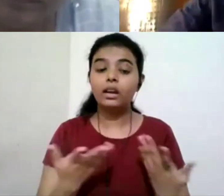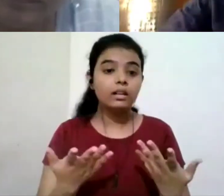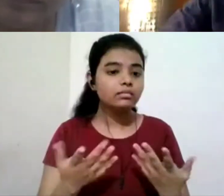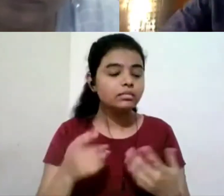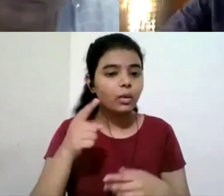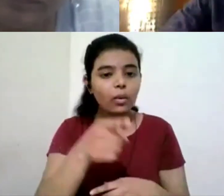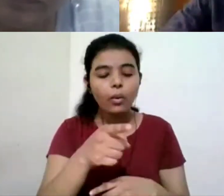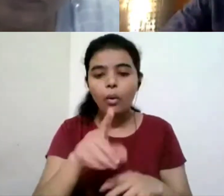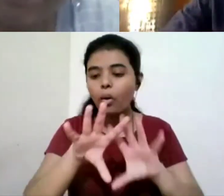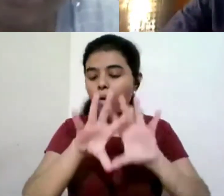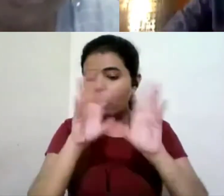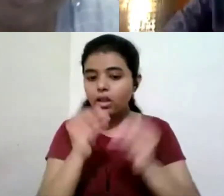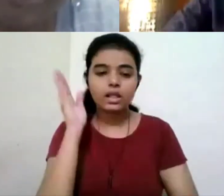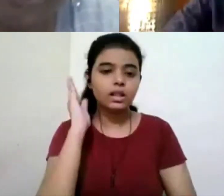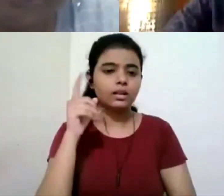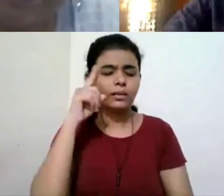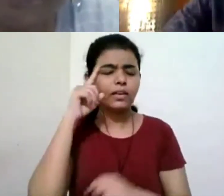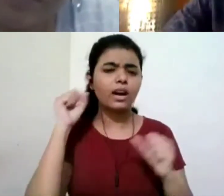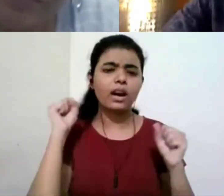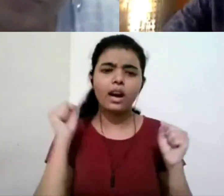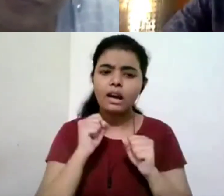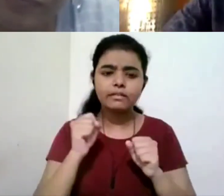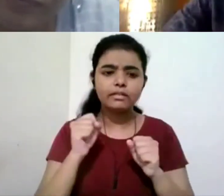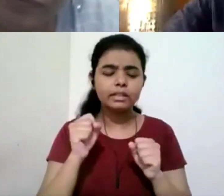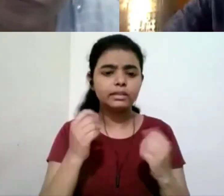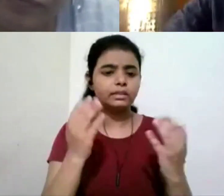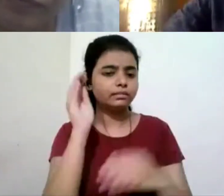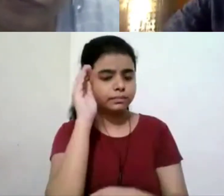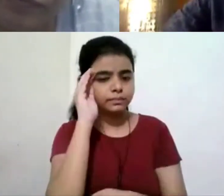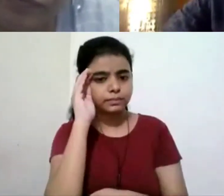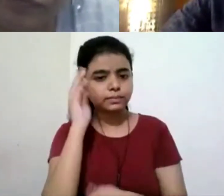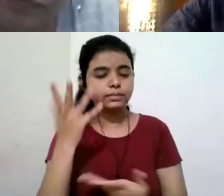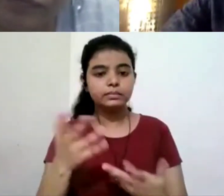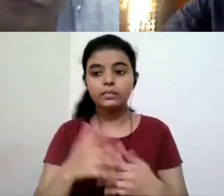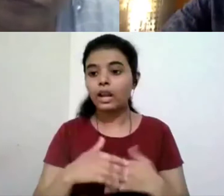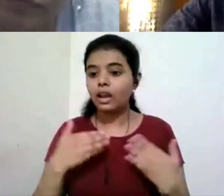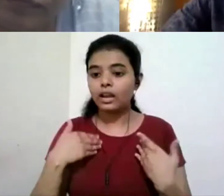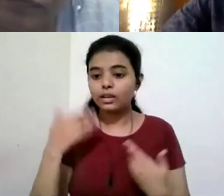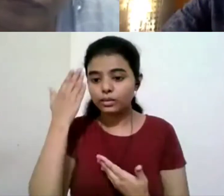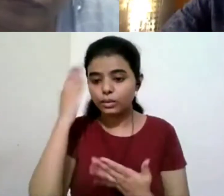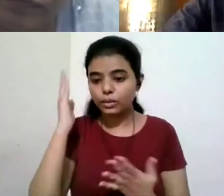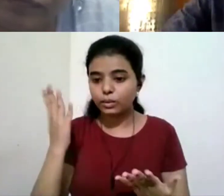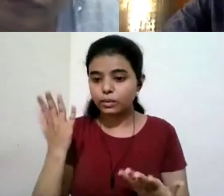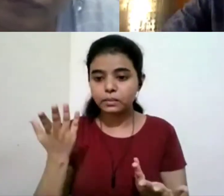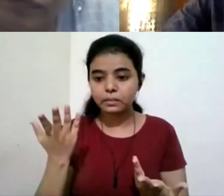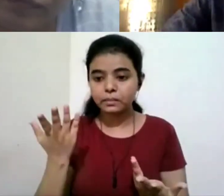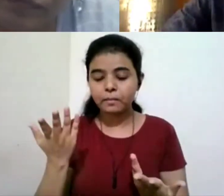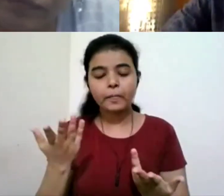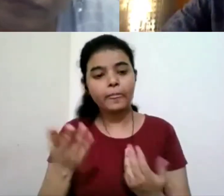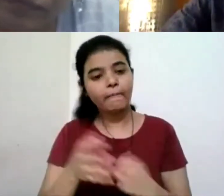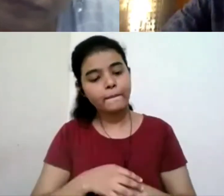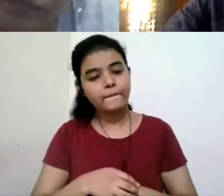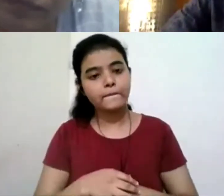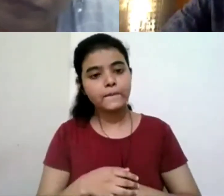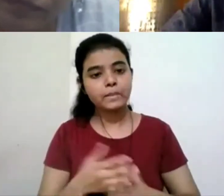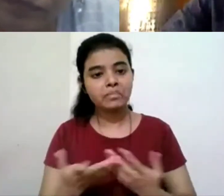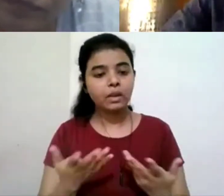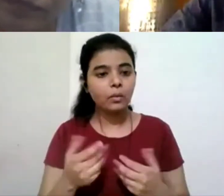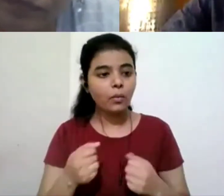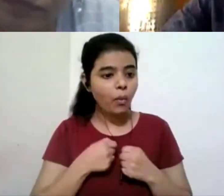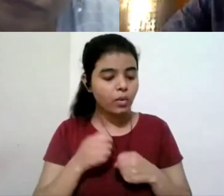comforting the whole talk was, because I don't know whether I can, you know, sort of share